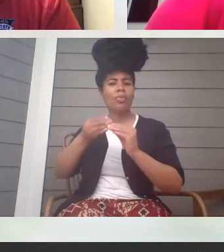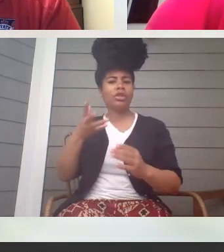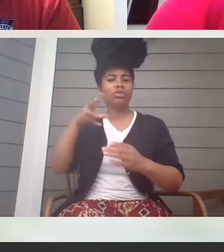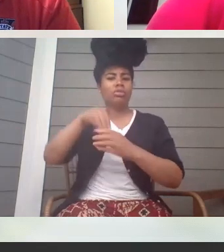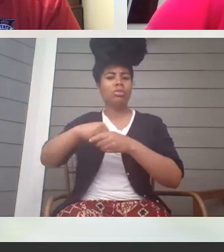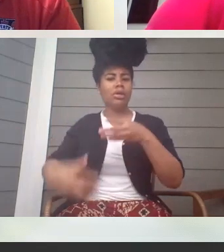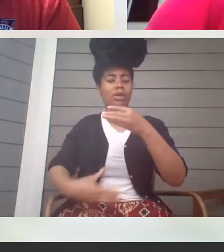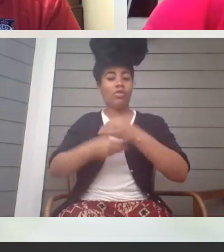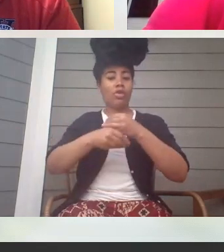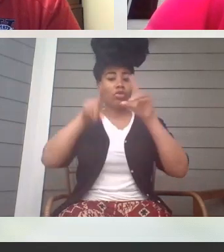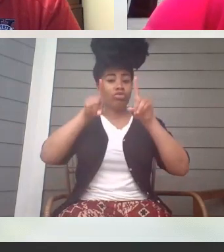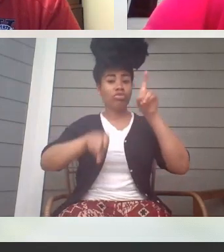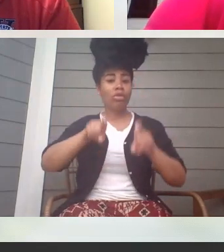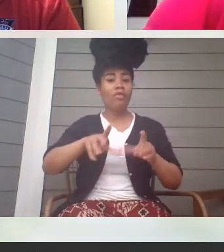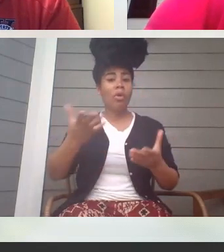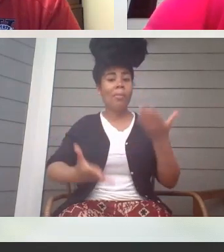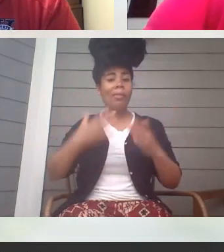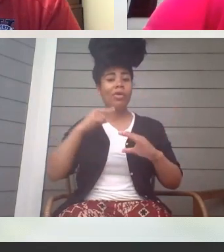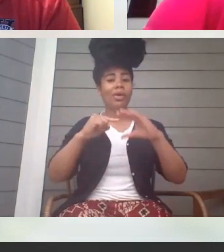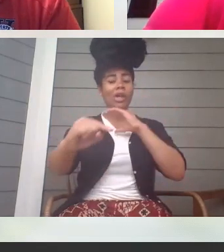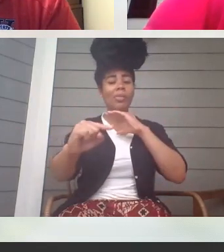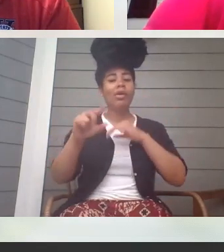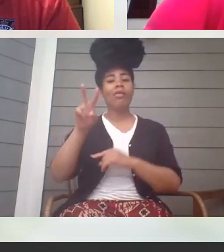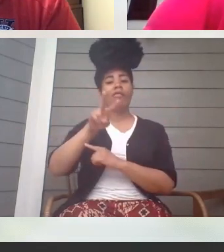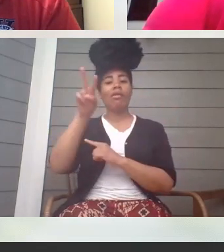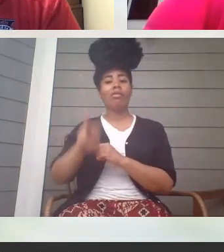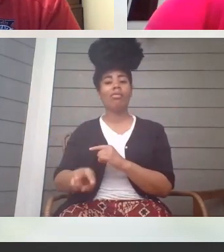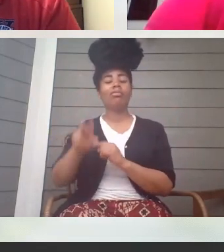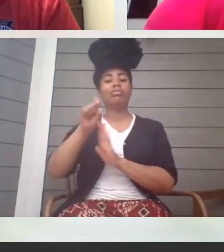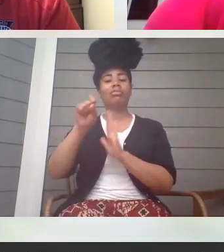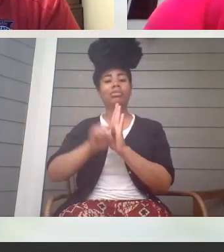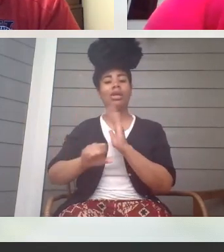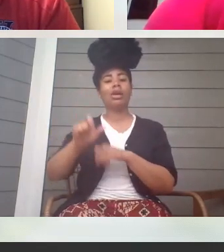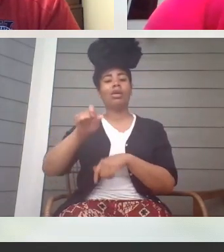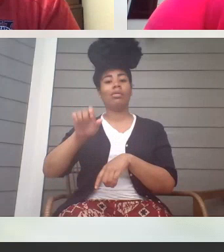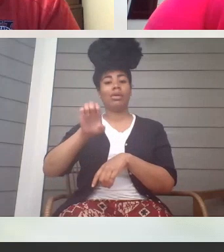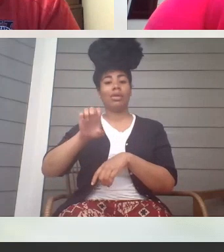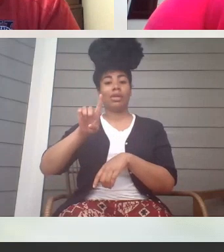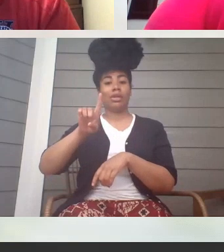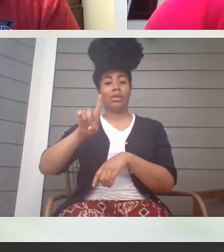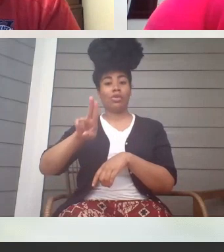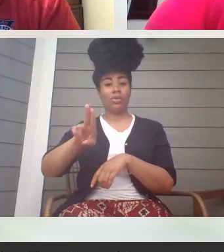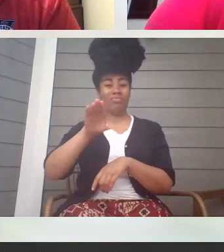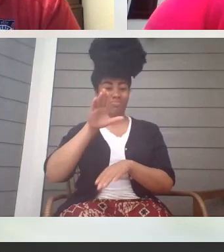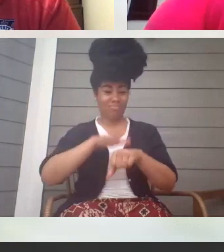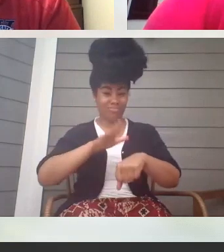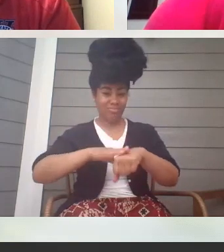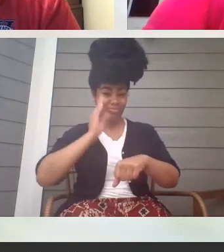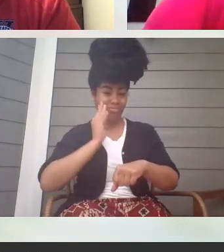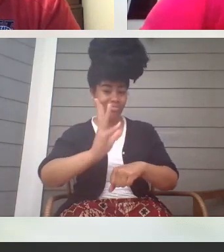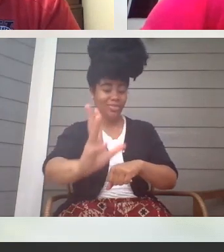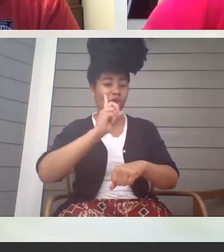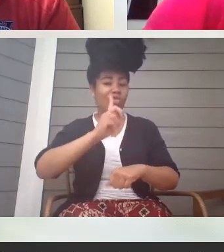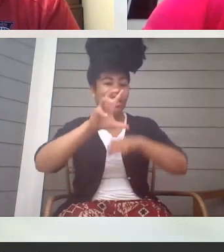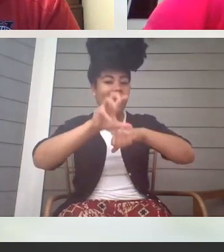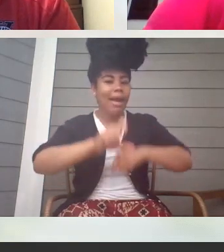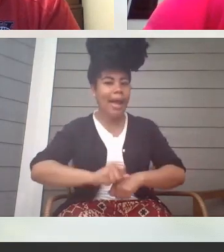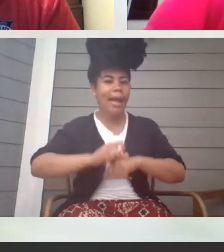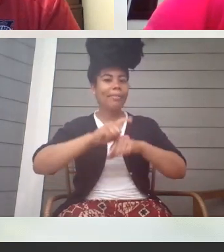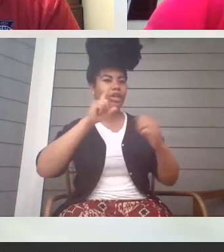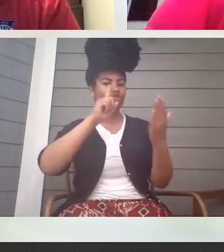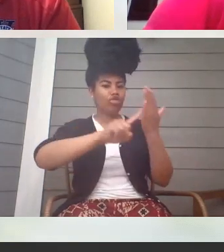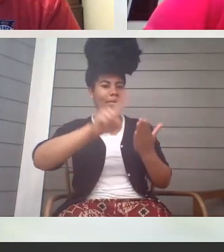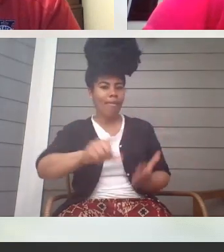your survey, or an email at your Valdosta State email account. P.S. It's a really good thing to get in the habit of checking that